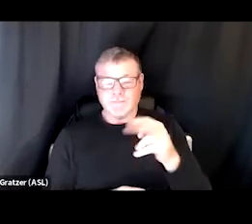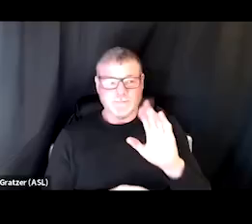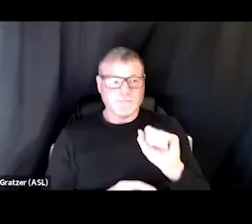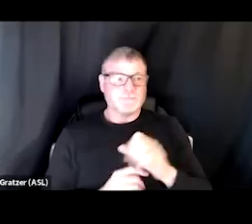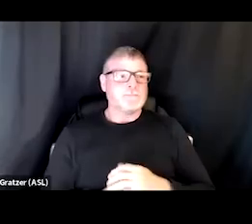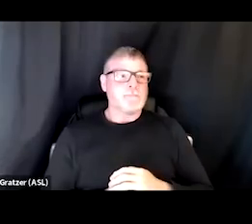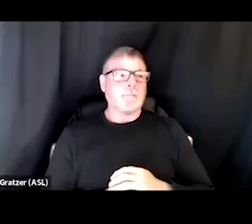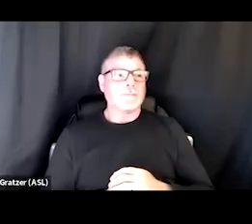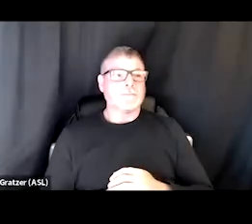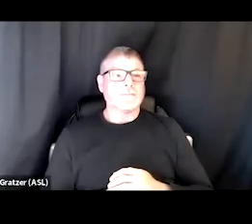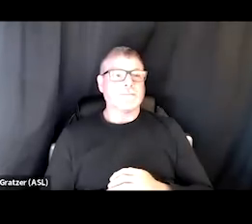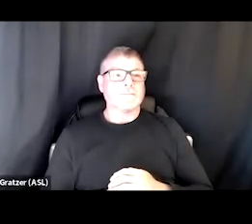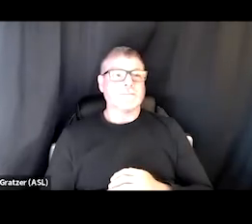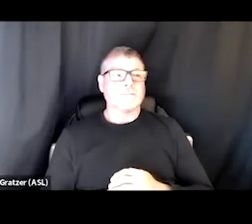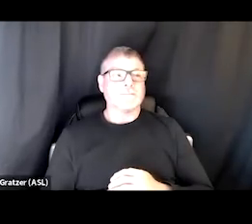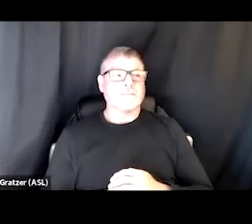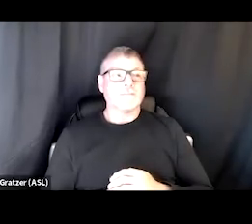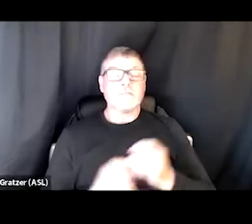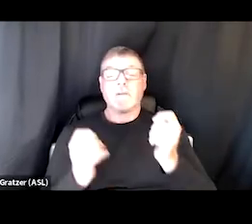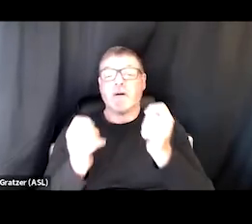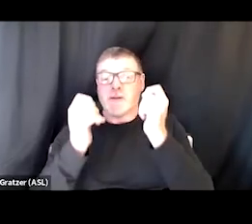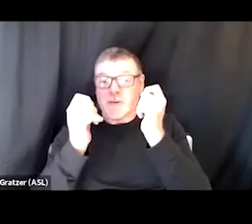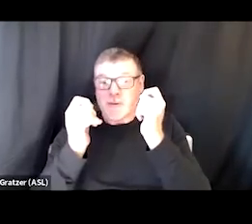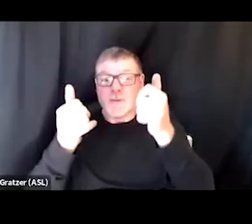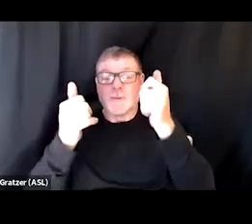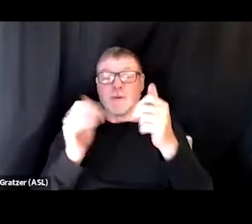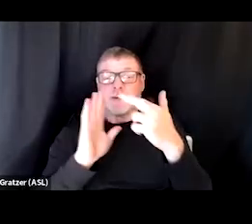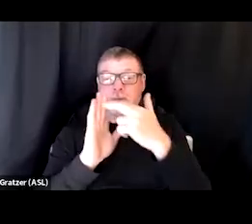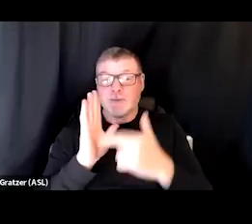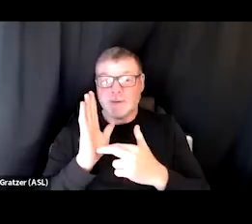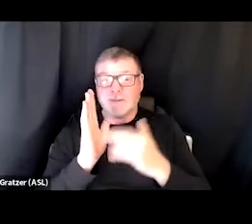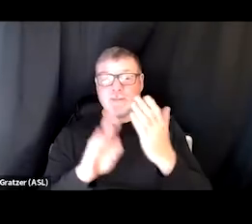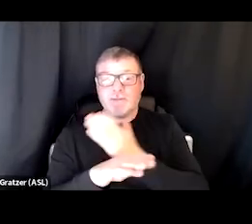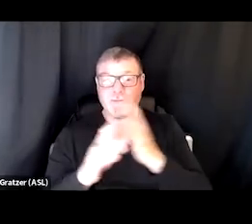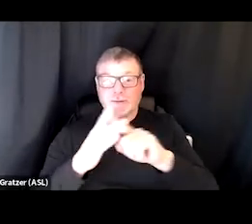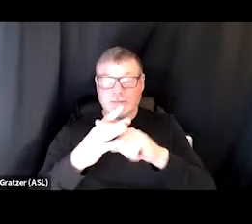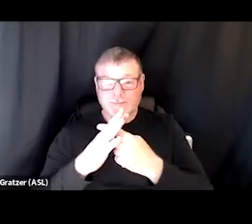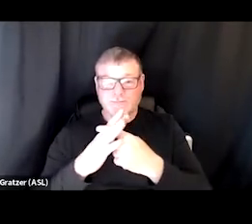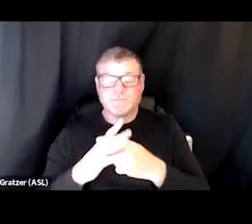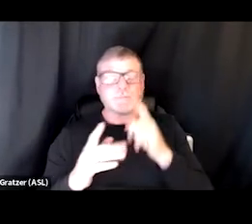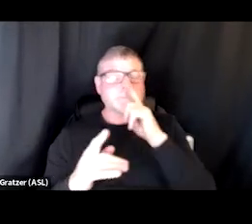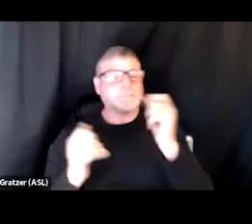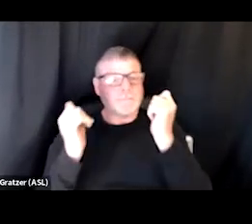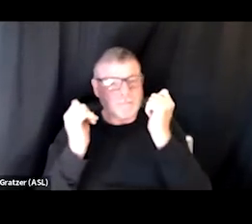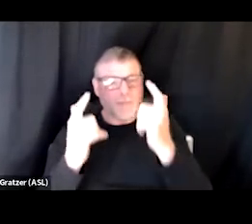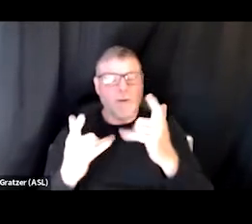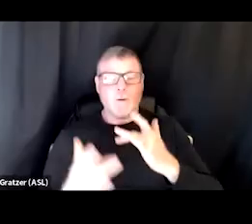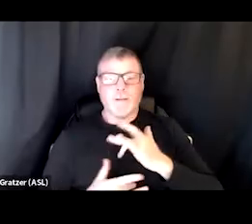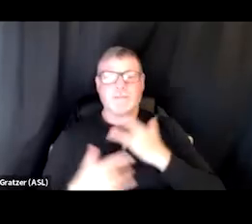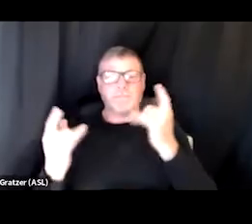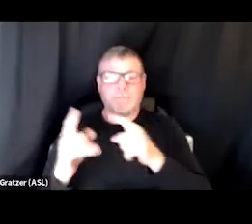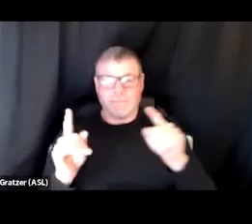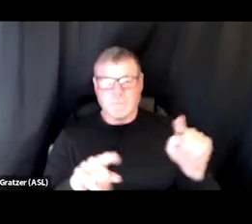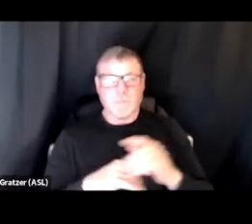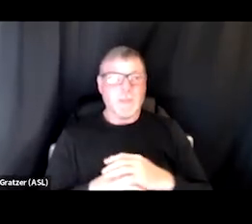slide. A couple of quick housekeeping before we begin. As with all of our events, we